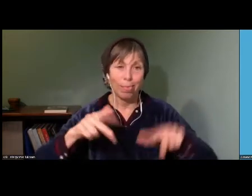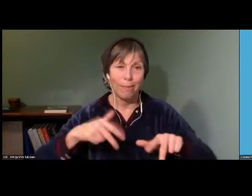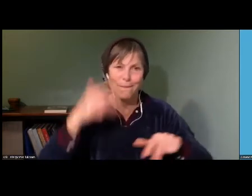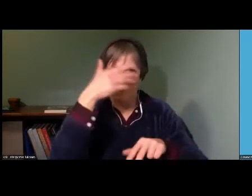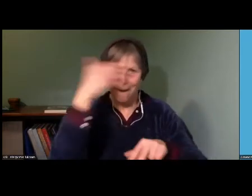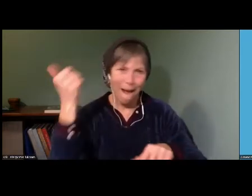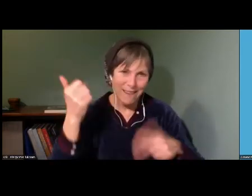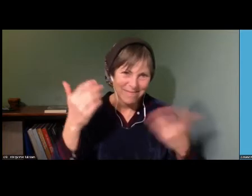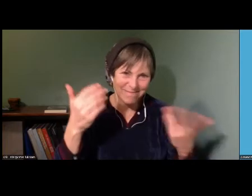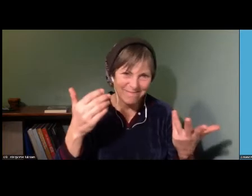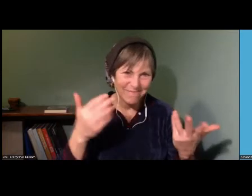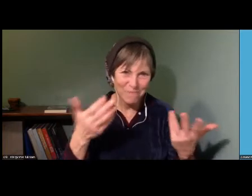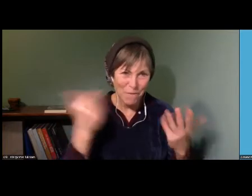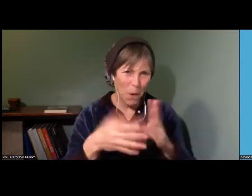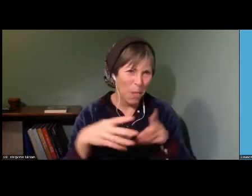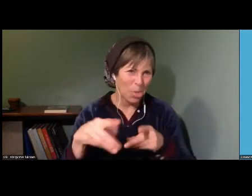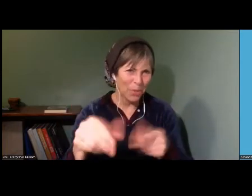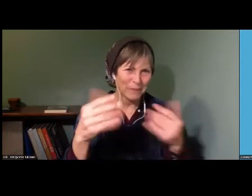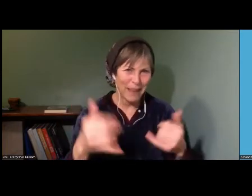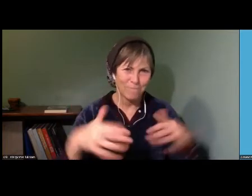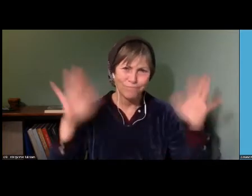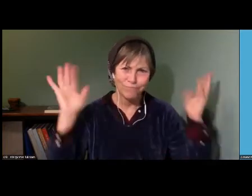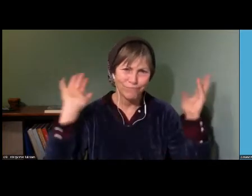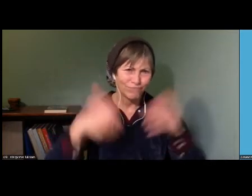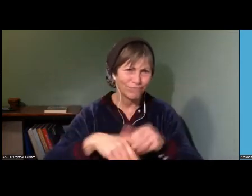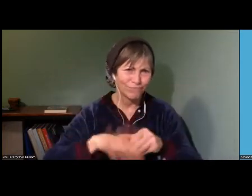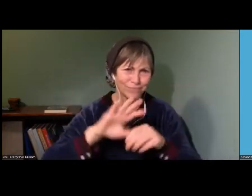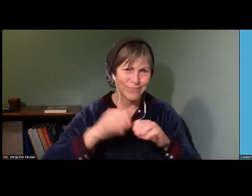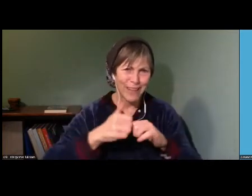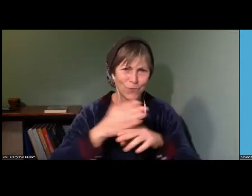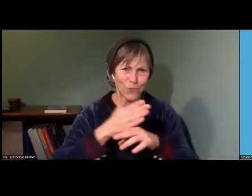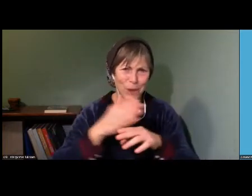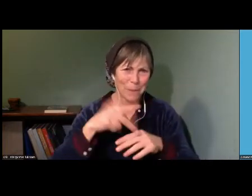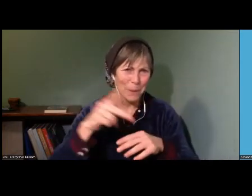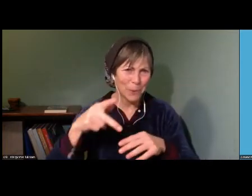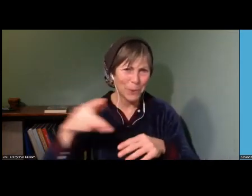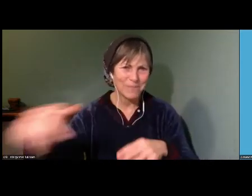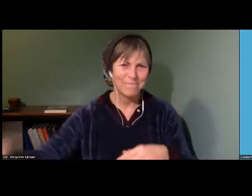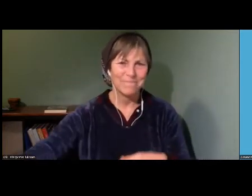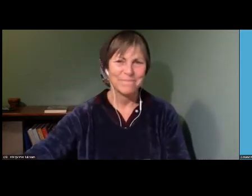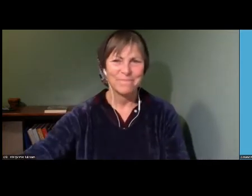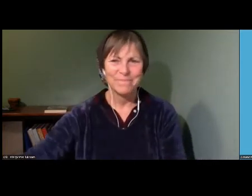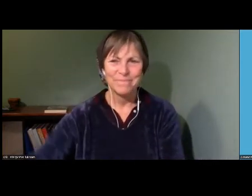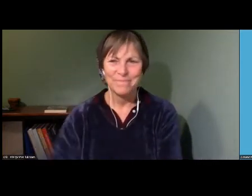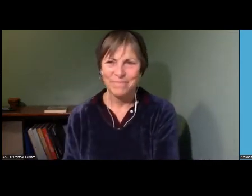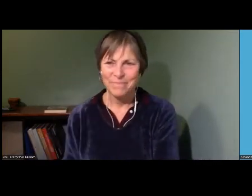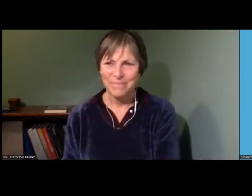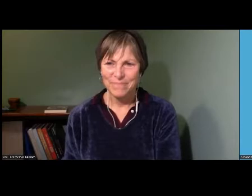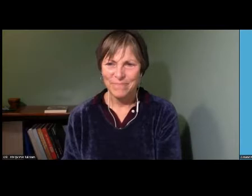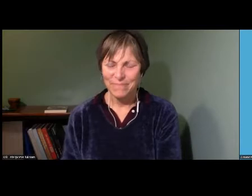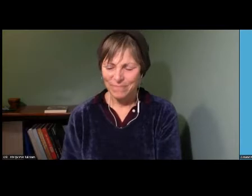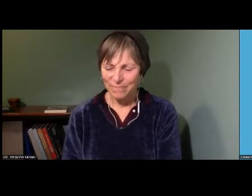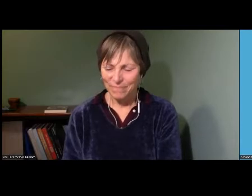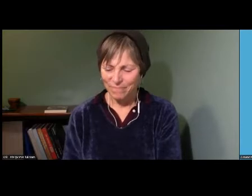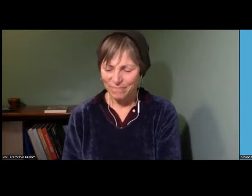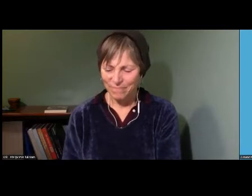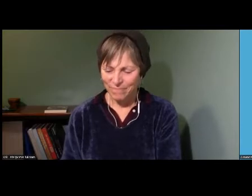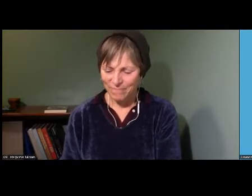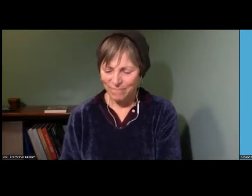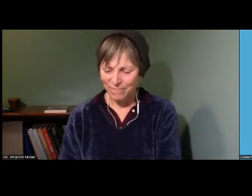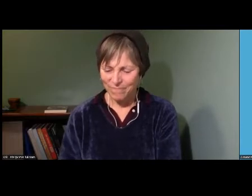for sharing my powerpoint and i have too many windows open